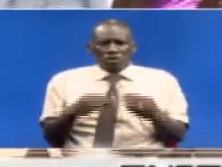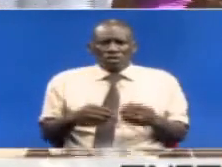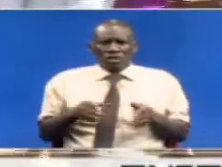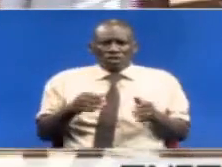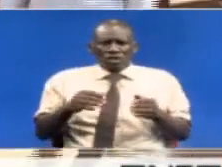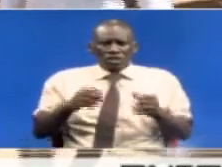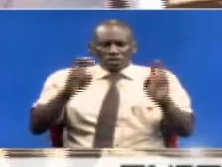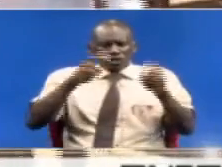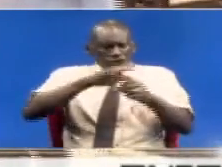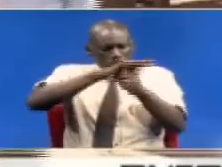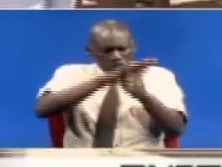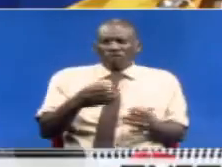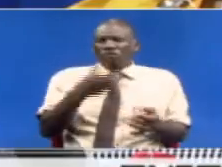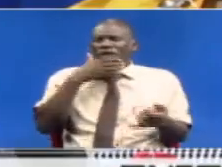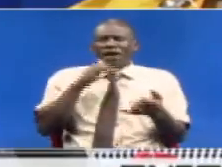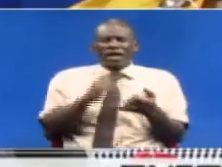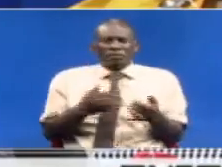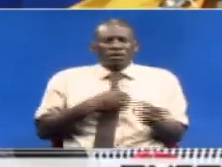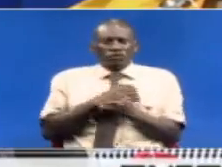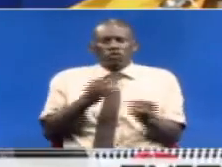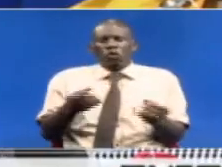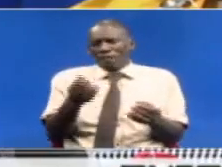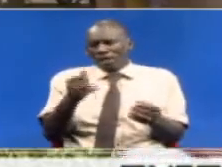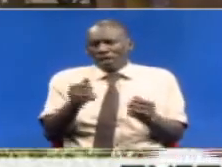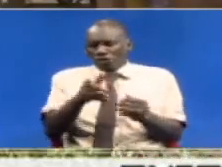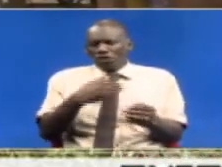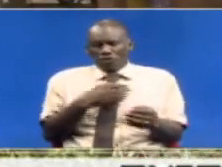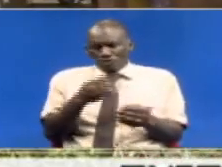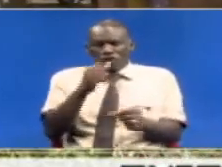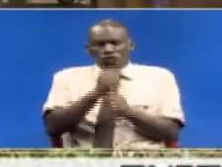their husbands who are not? Pesa wewe uko na pesa, mnafanya kazi pamoja. The good book.